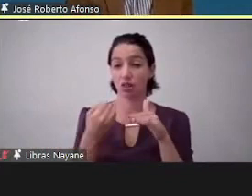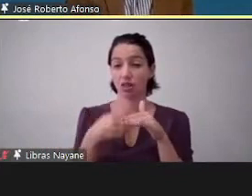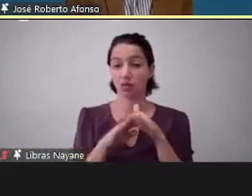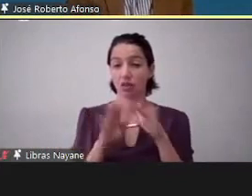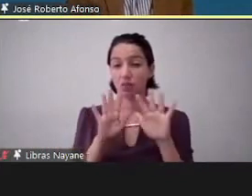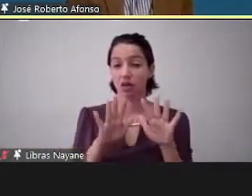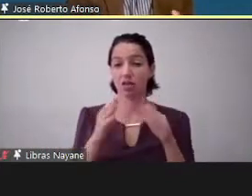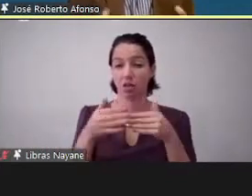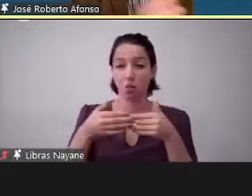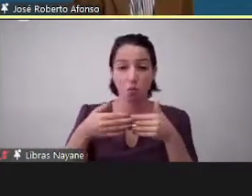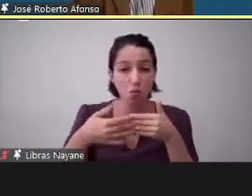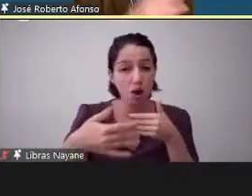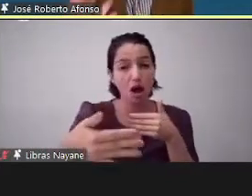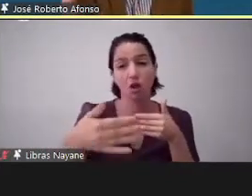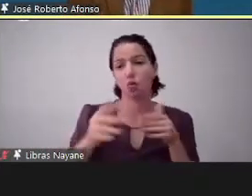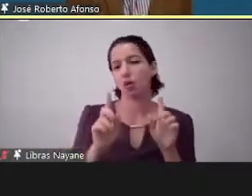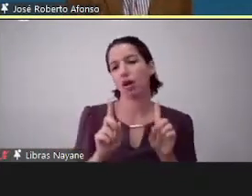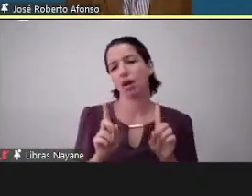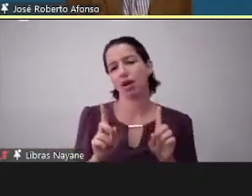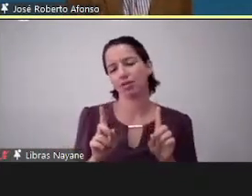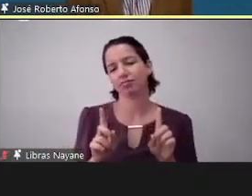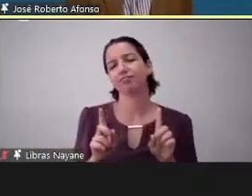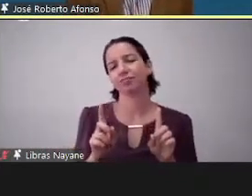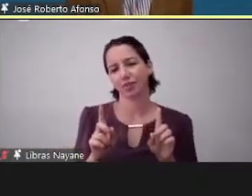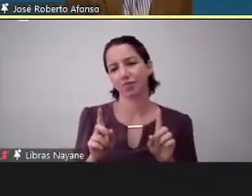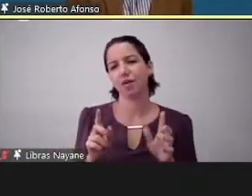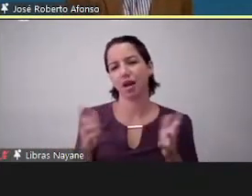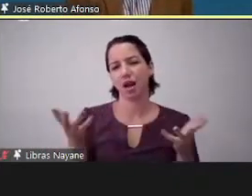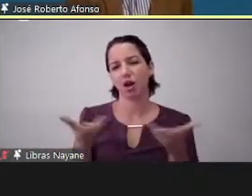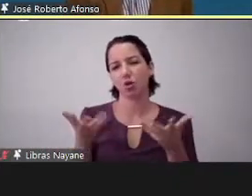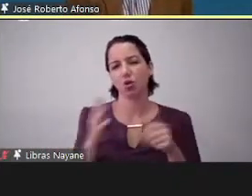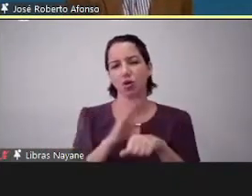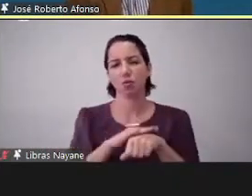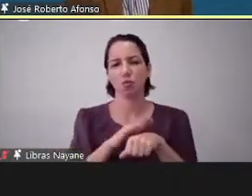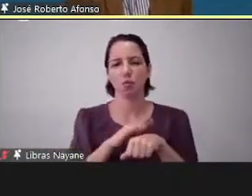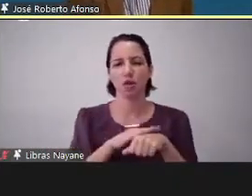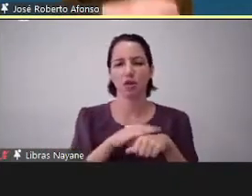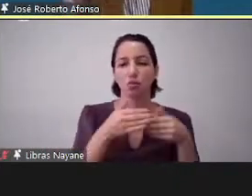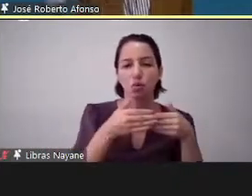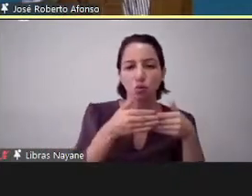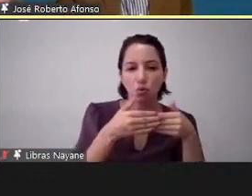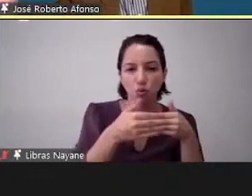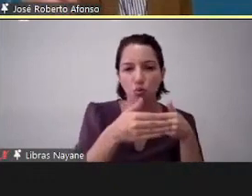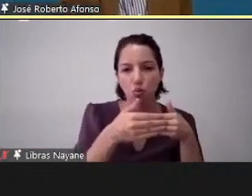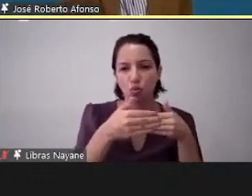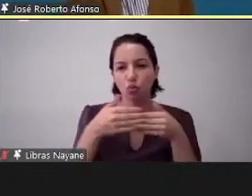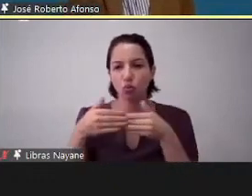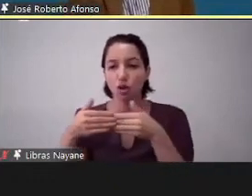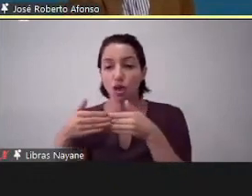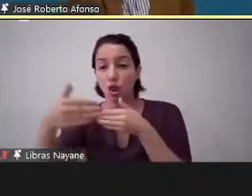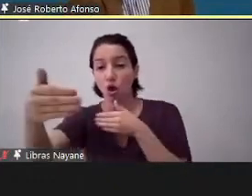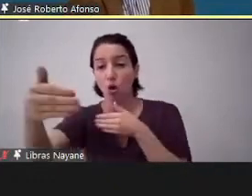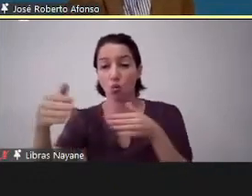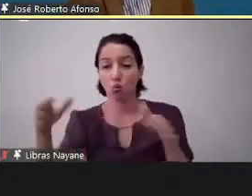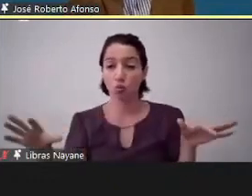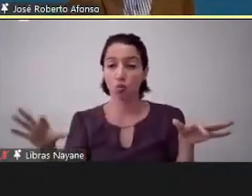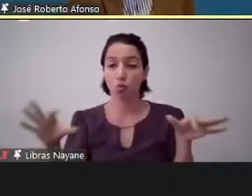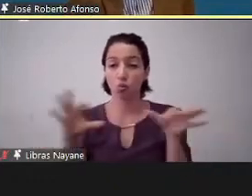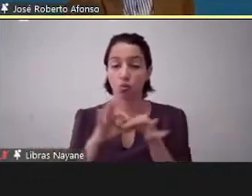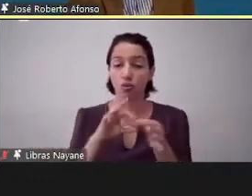So this is the moment that we needed to join short and long term to make this